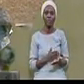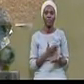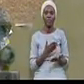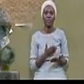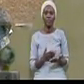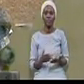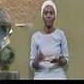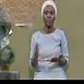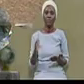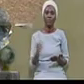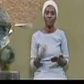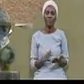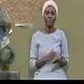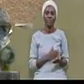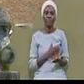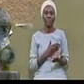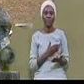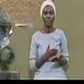There is